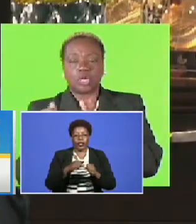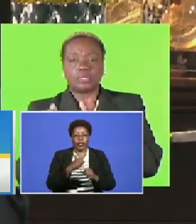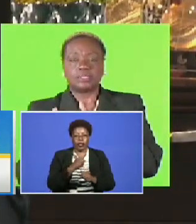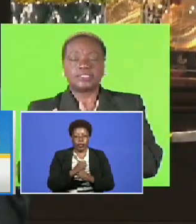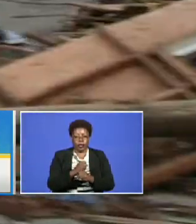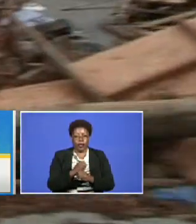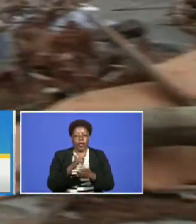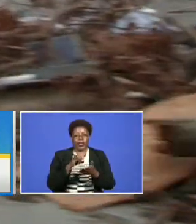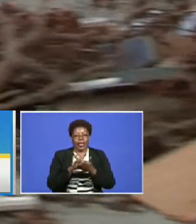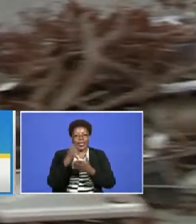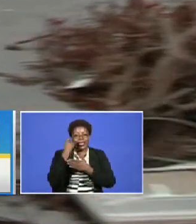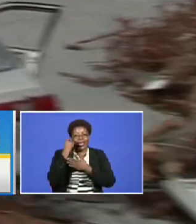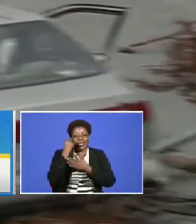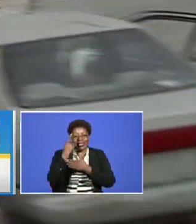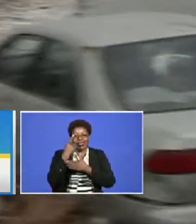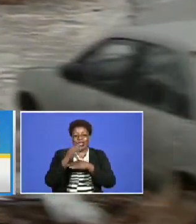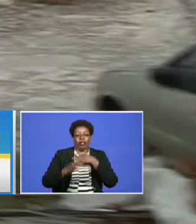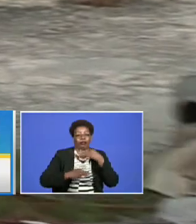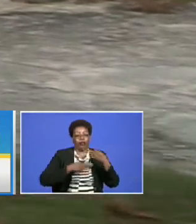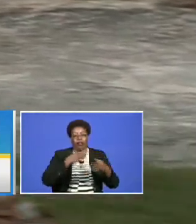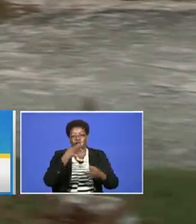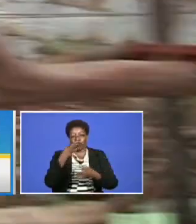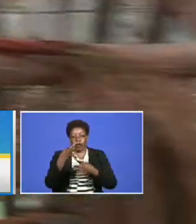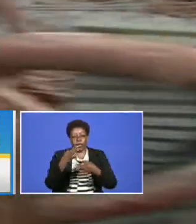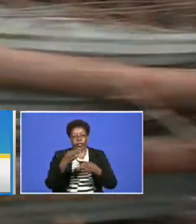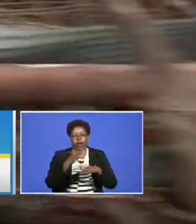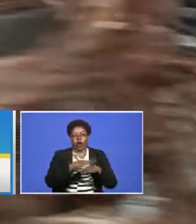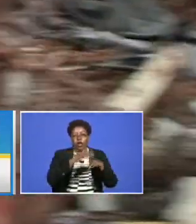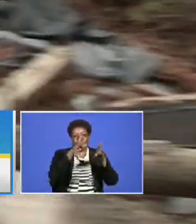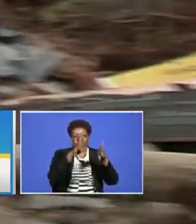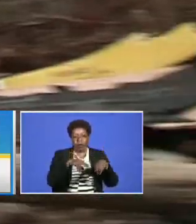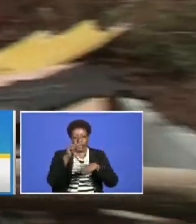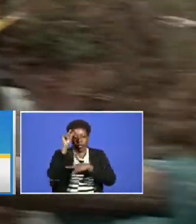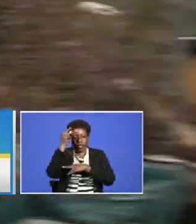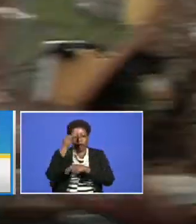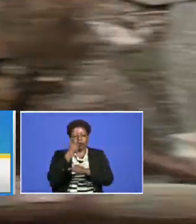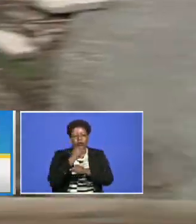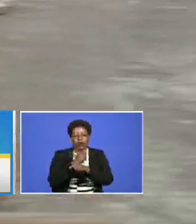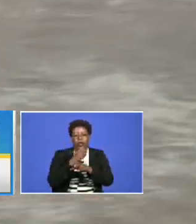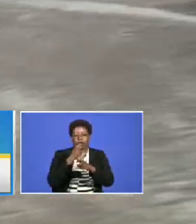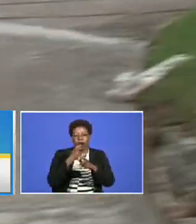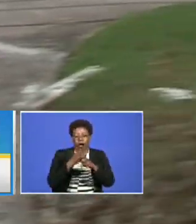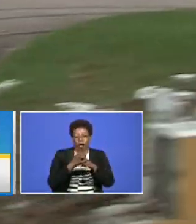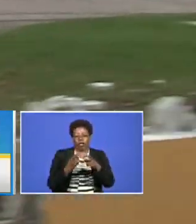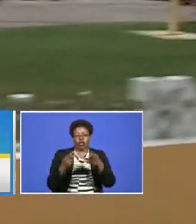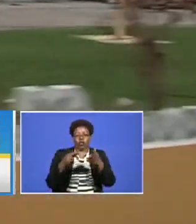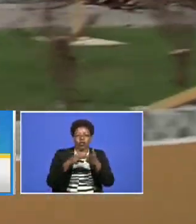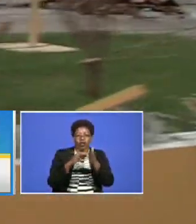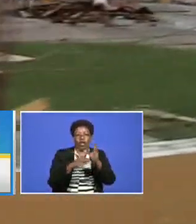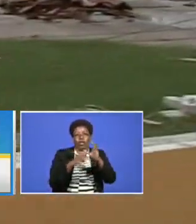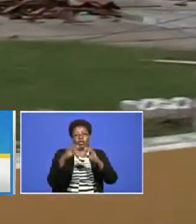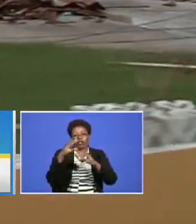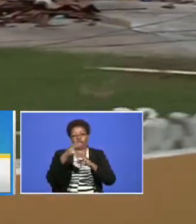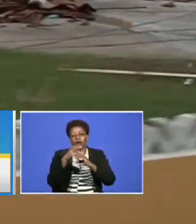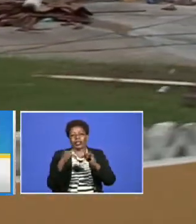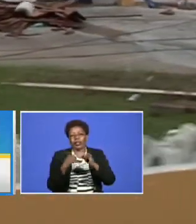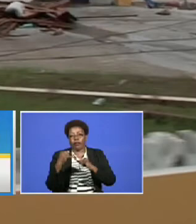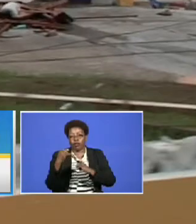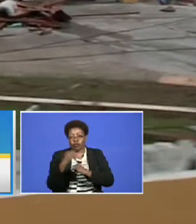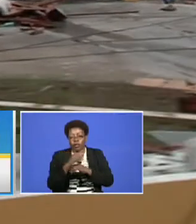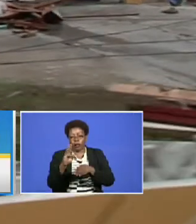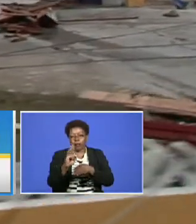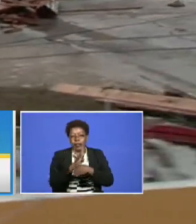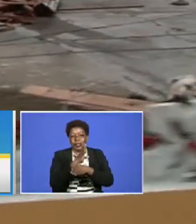he understands the frustrations of hurricane-impacted residents, and his government is working very hard to reconstruct public infrastructure,